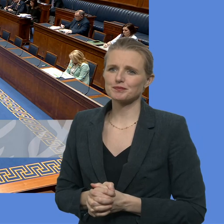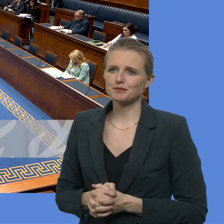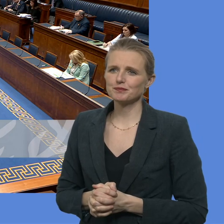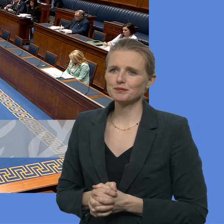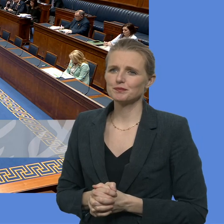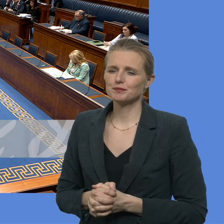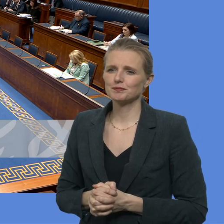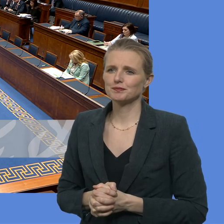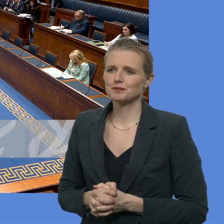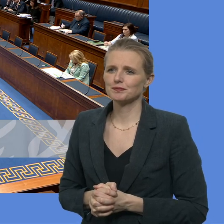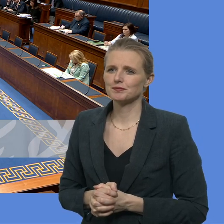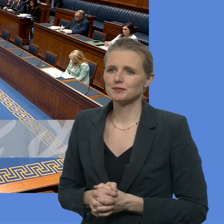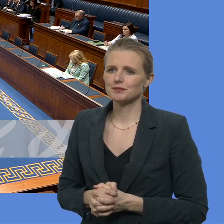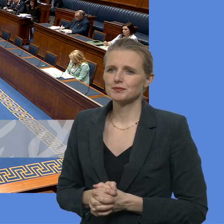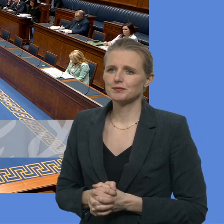Mr. Speaker. Minister.